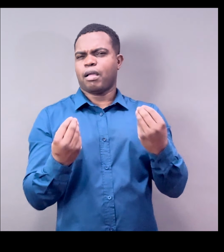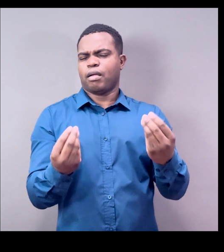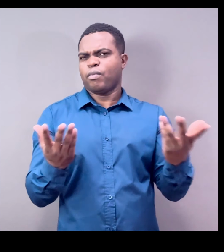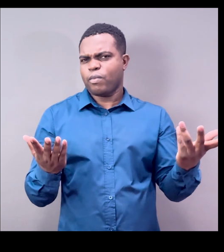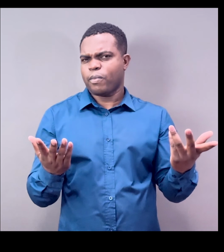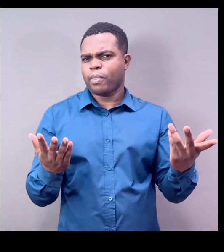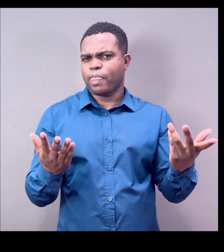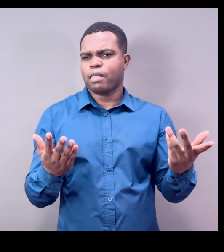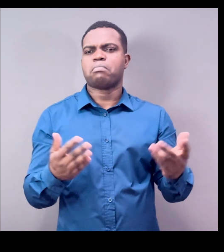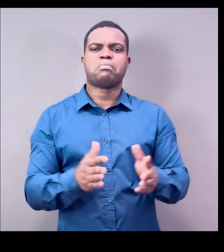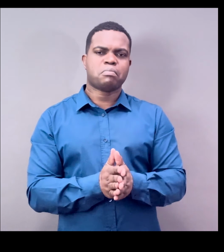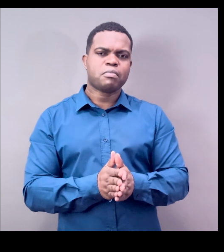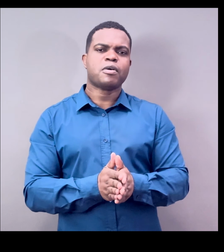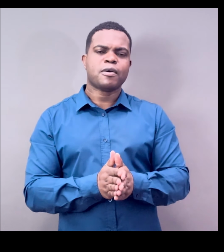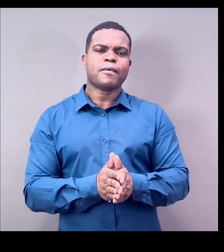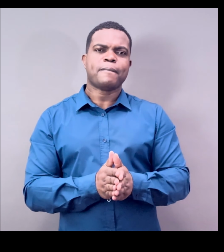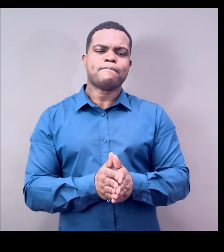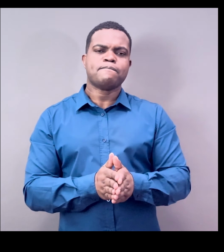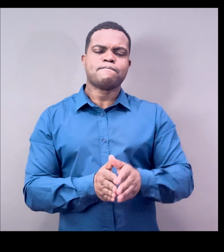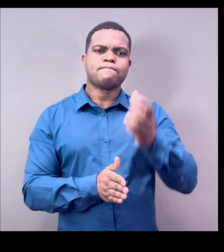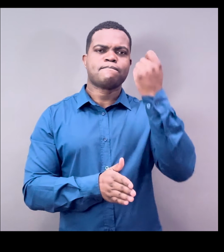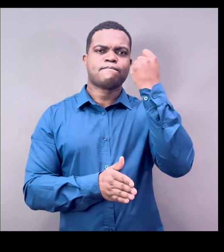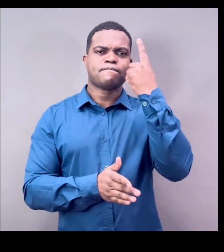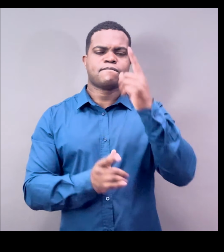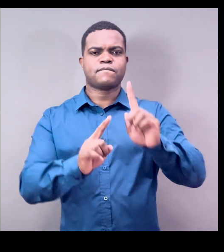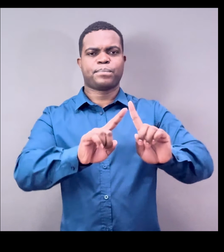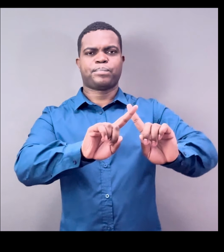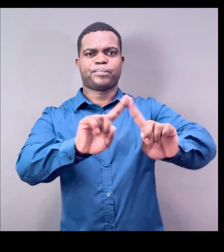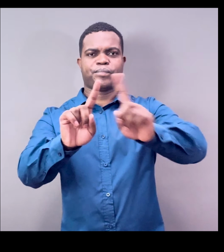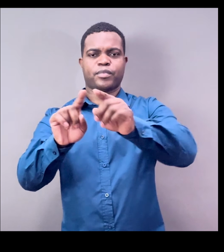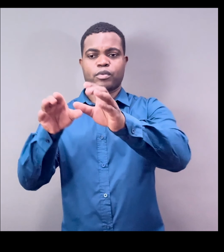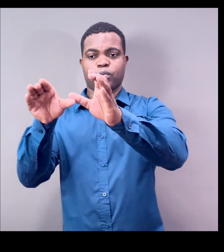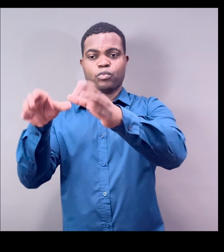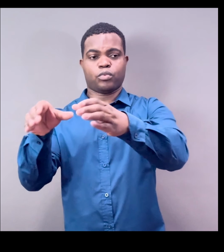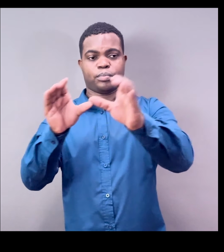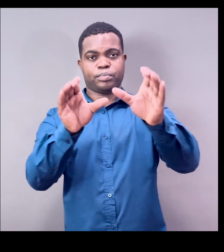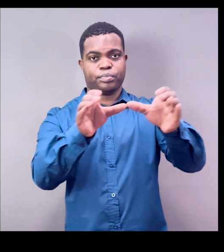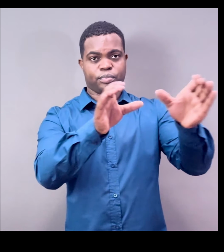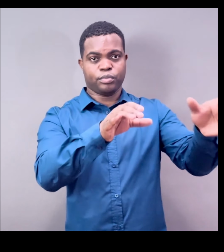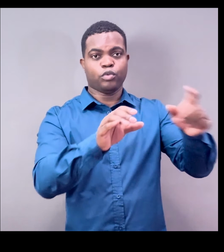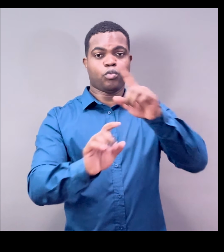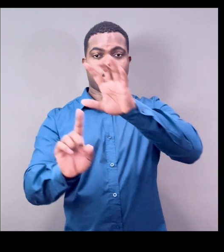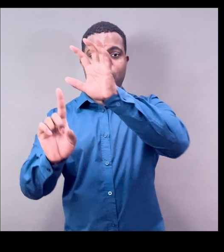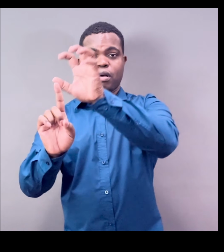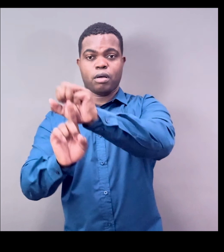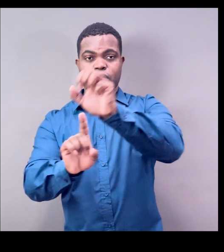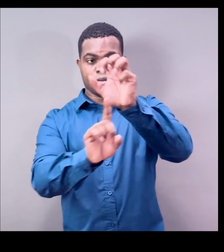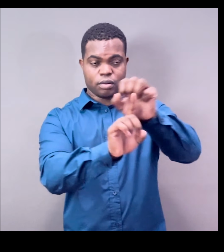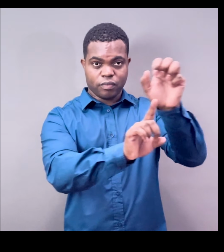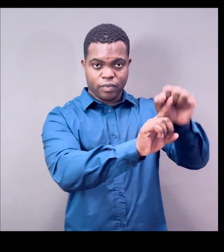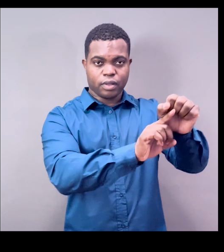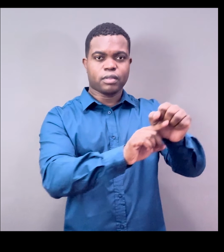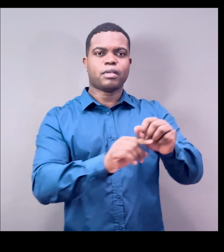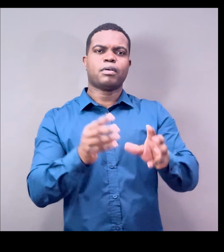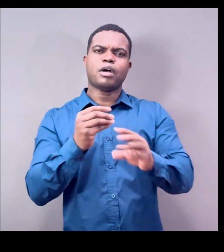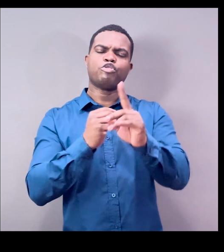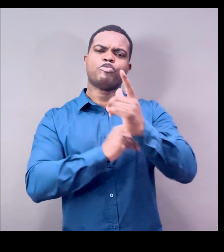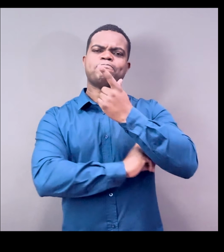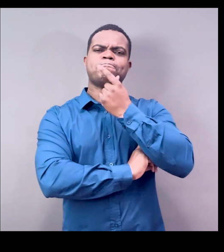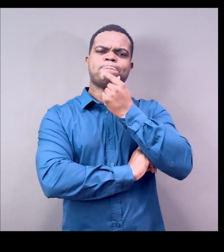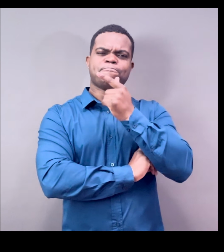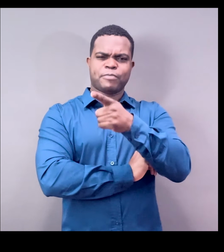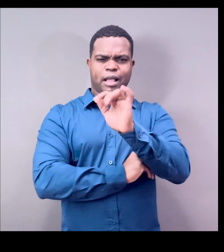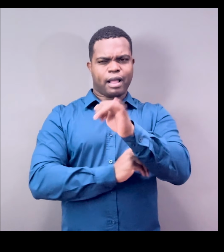this? You need to identify what each of these stakeholder group can contribute to the project.